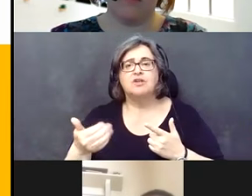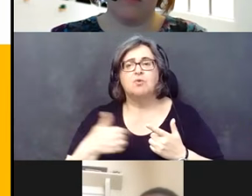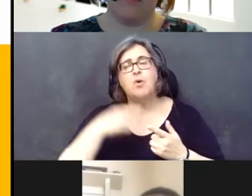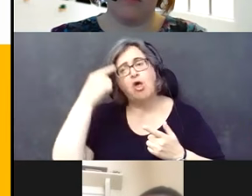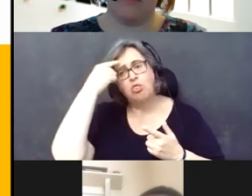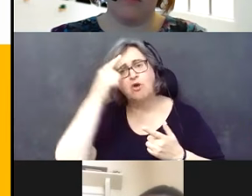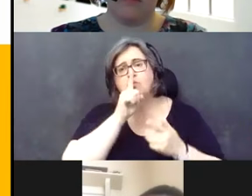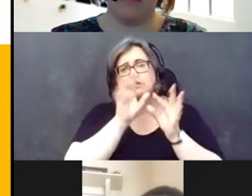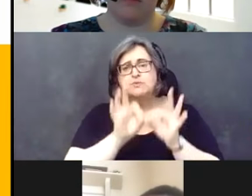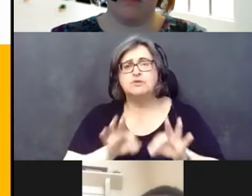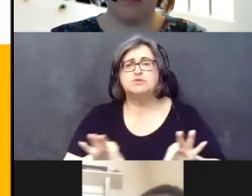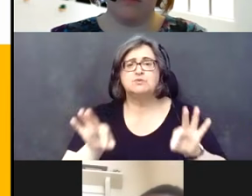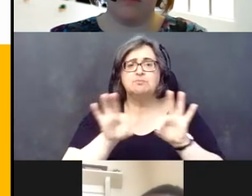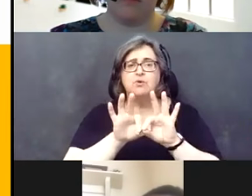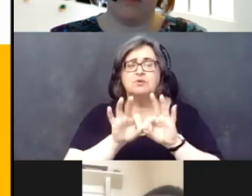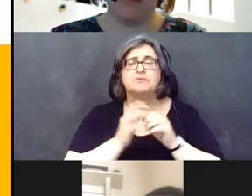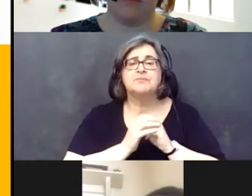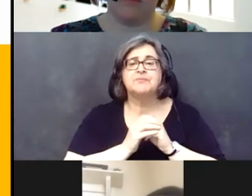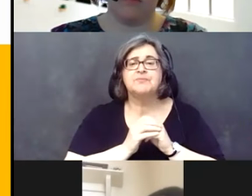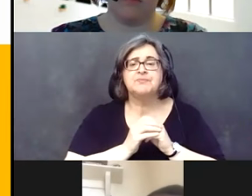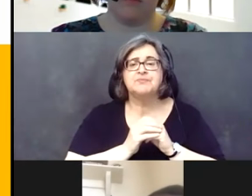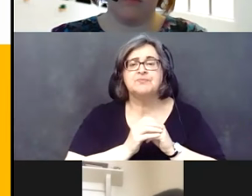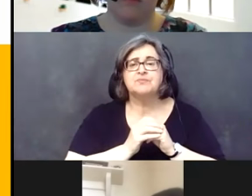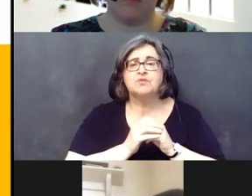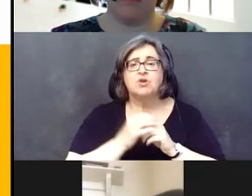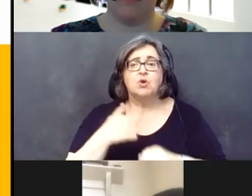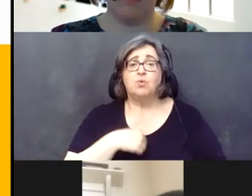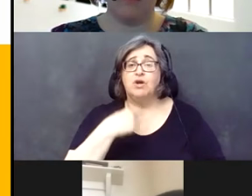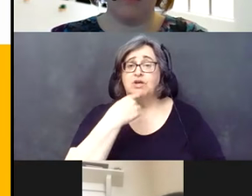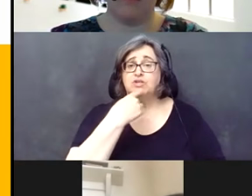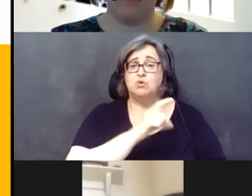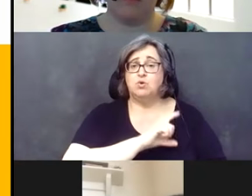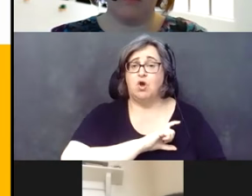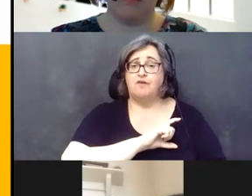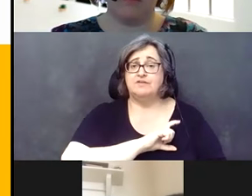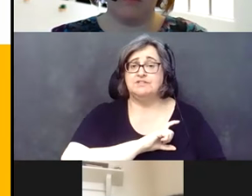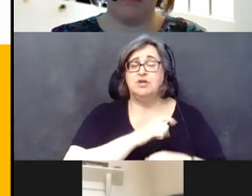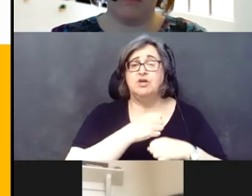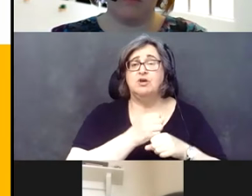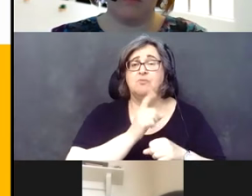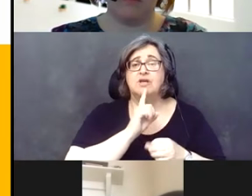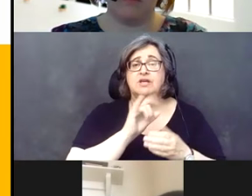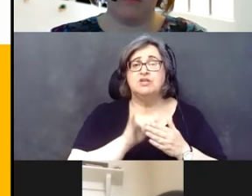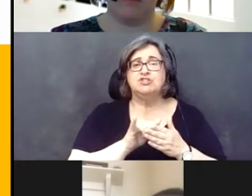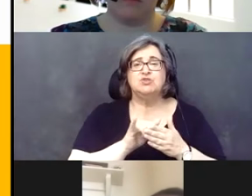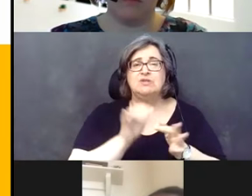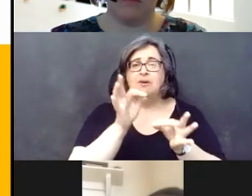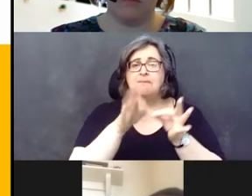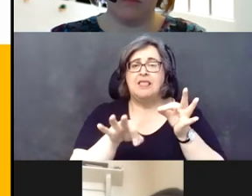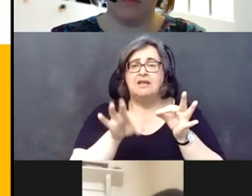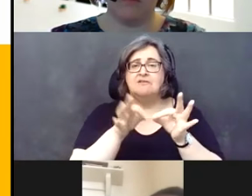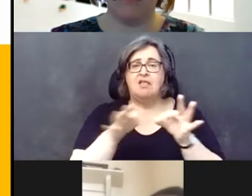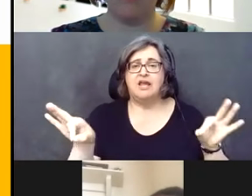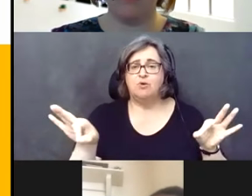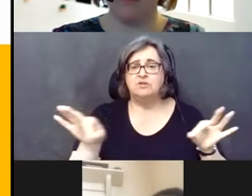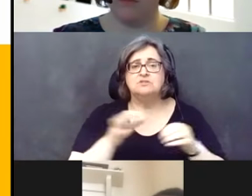was important was we told the officer to make sure they use plain language,